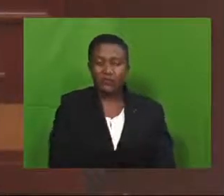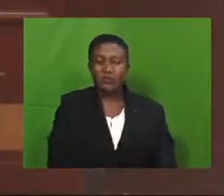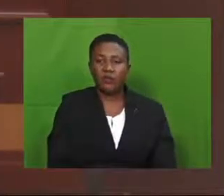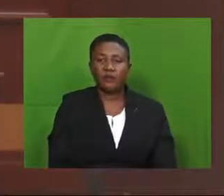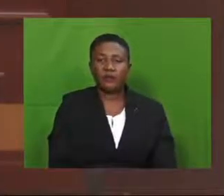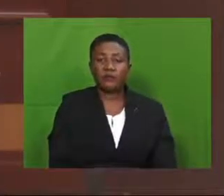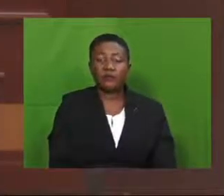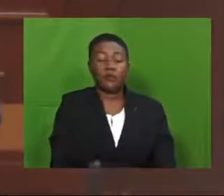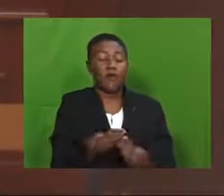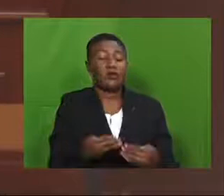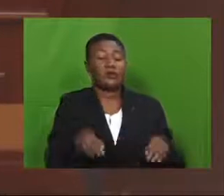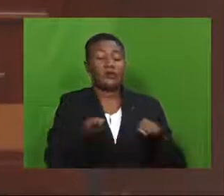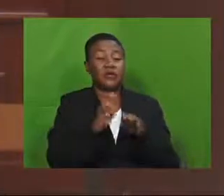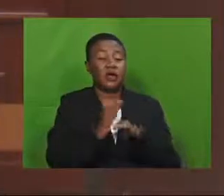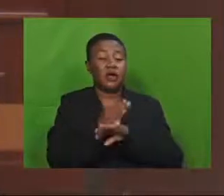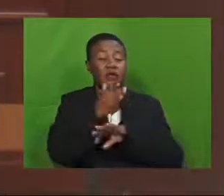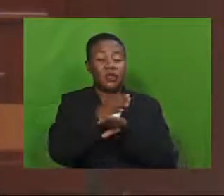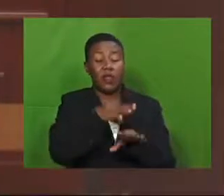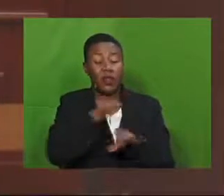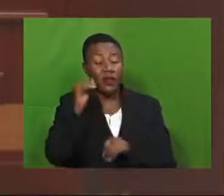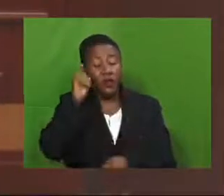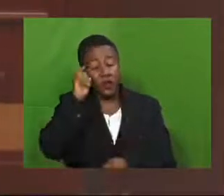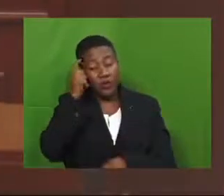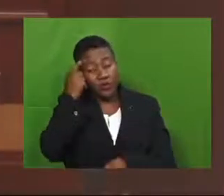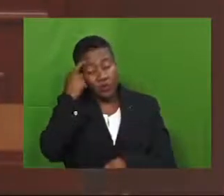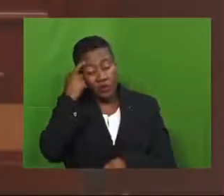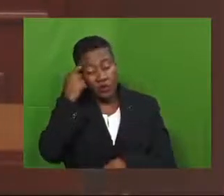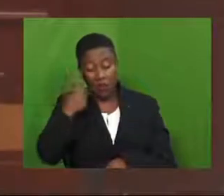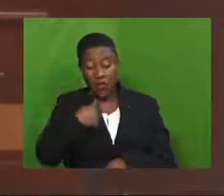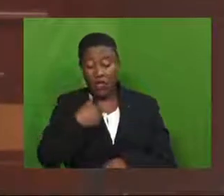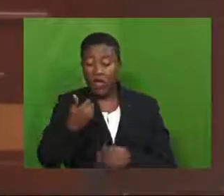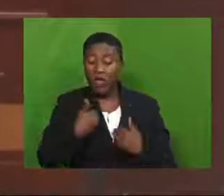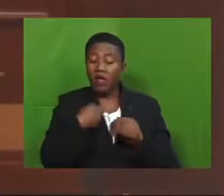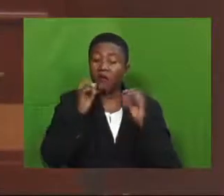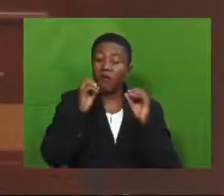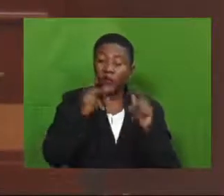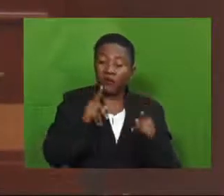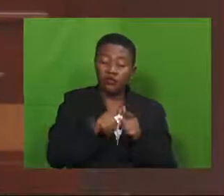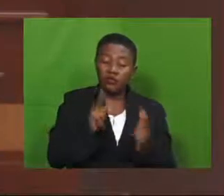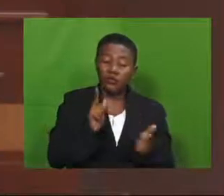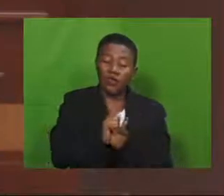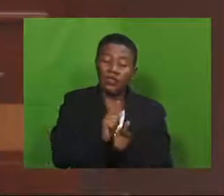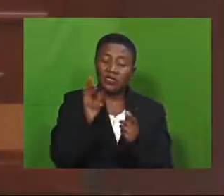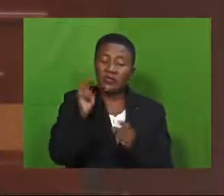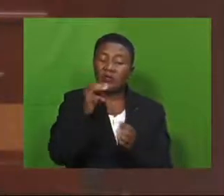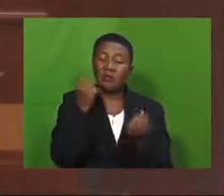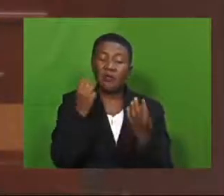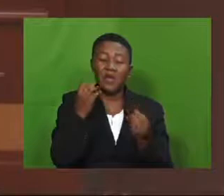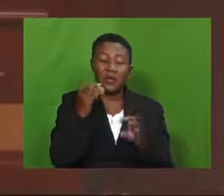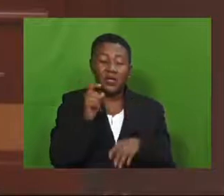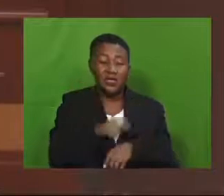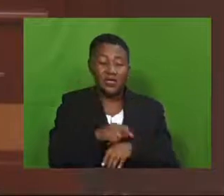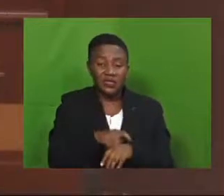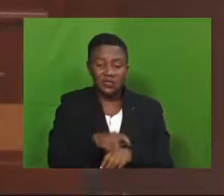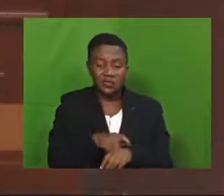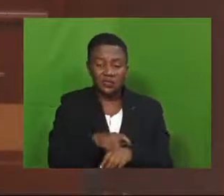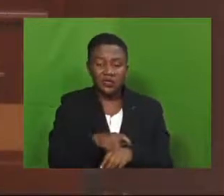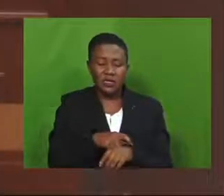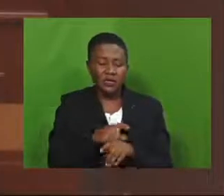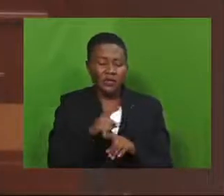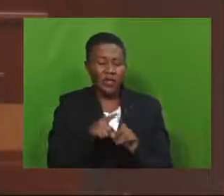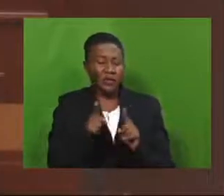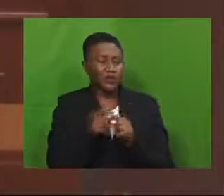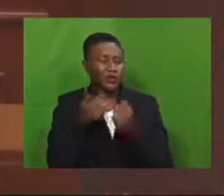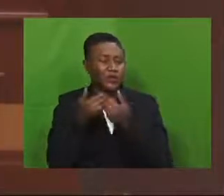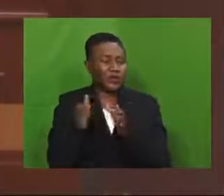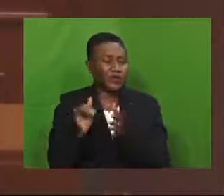And even after he left government, I had the opportunity to have met him on several occasions. So to lose such a man is a